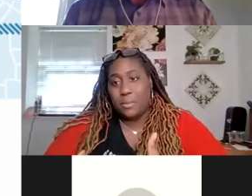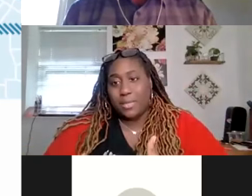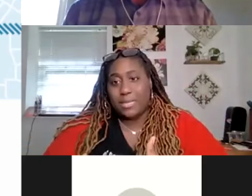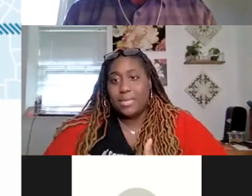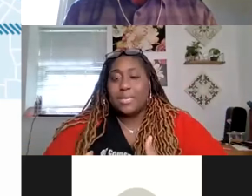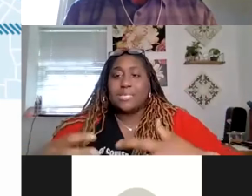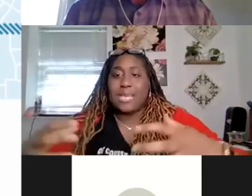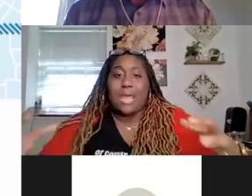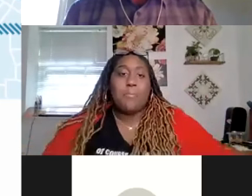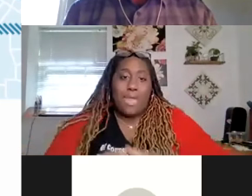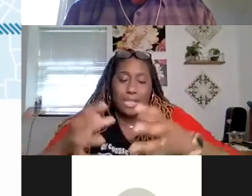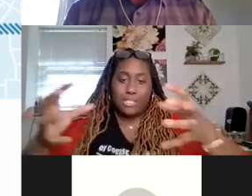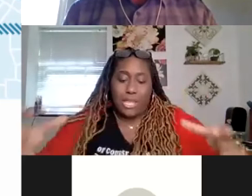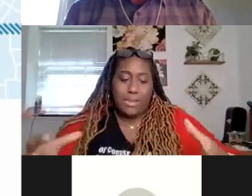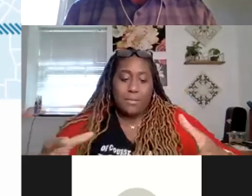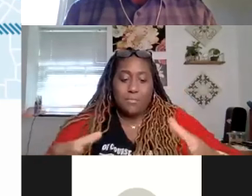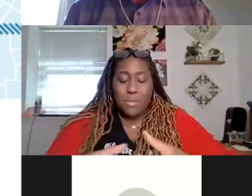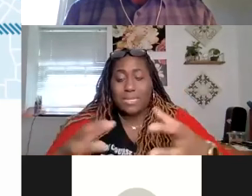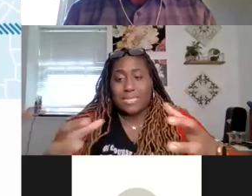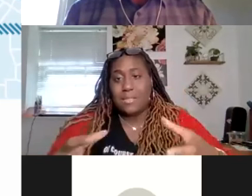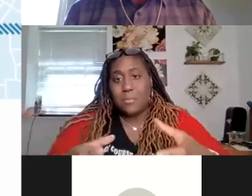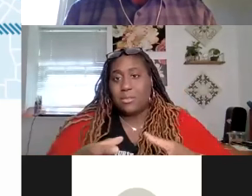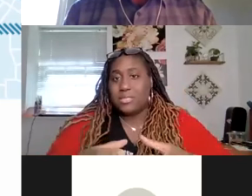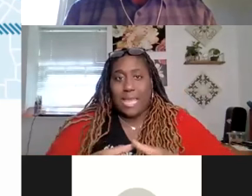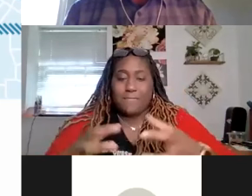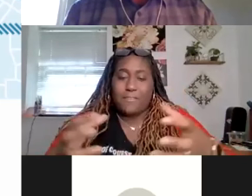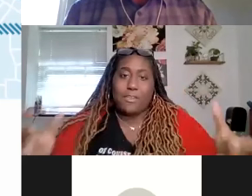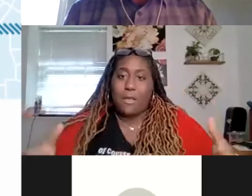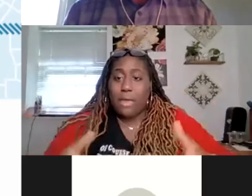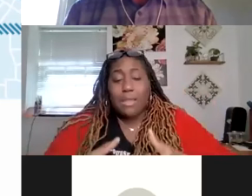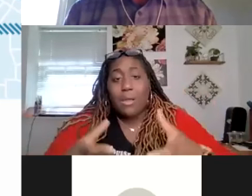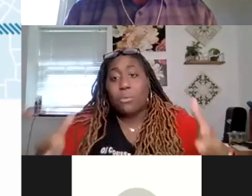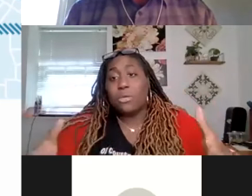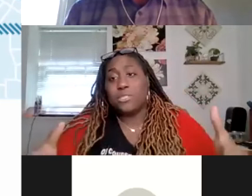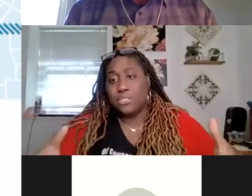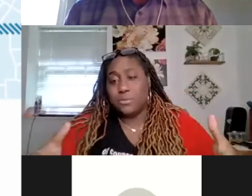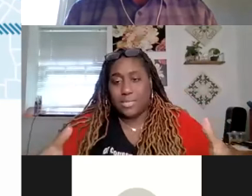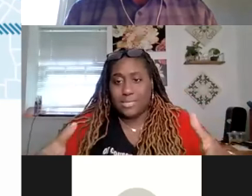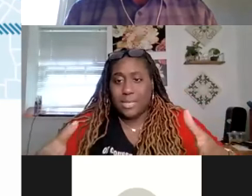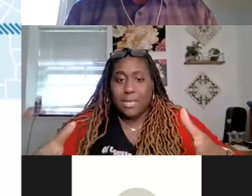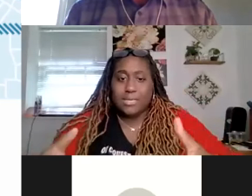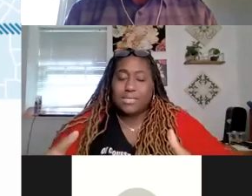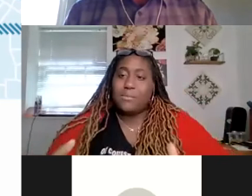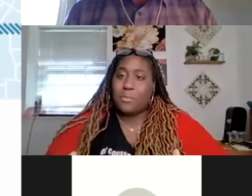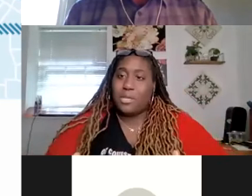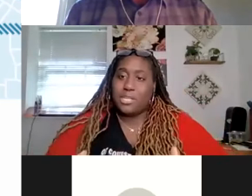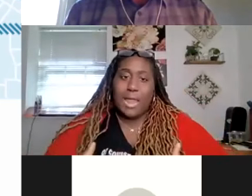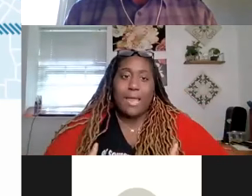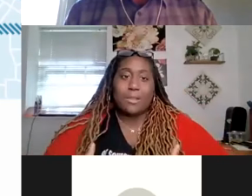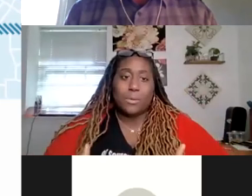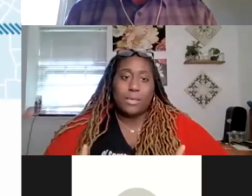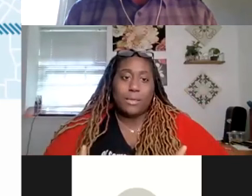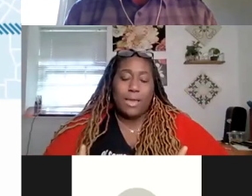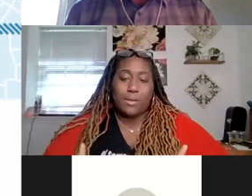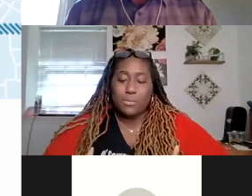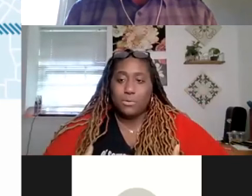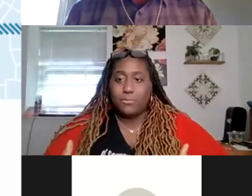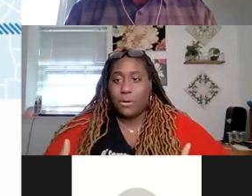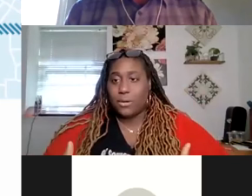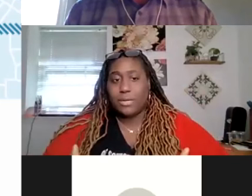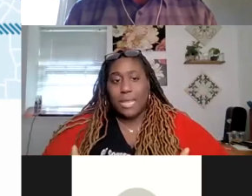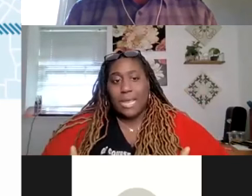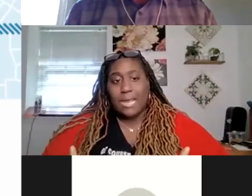with the ability to kind of manage and meet in the middle to kind of figure out, okay, now what do we do with this information and